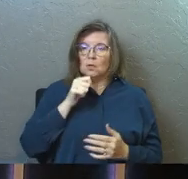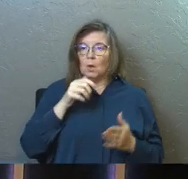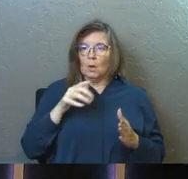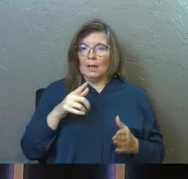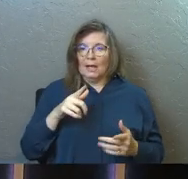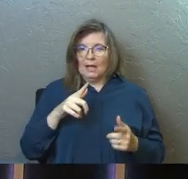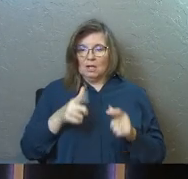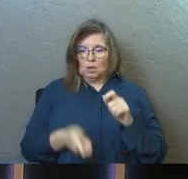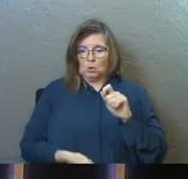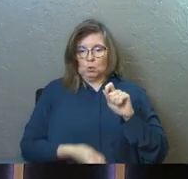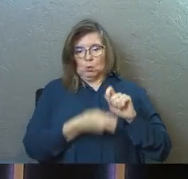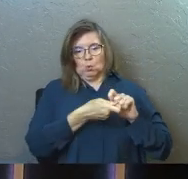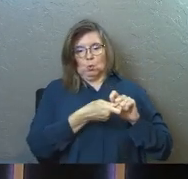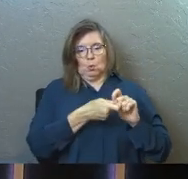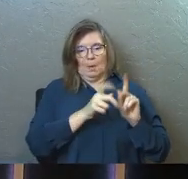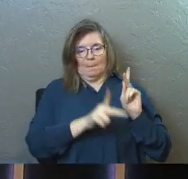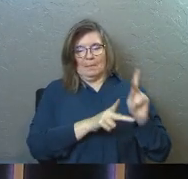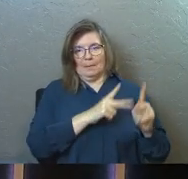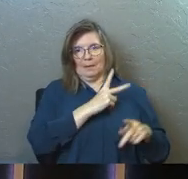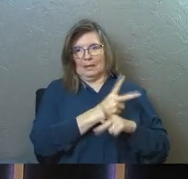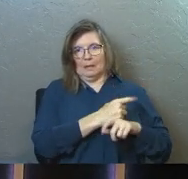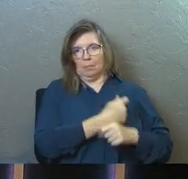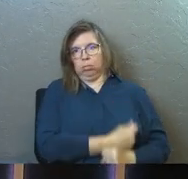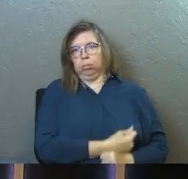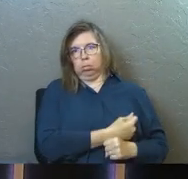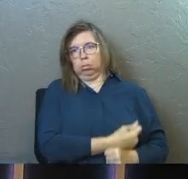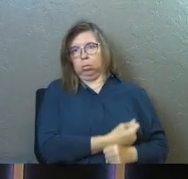Don't let cruel critics keep you in bondage.